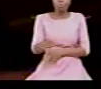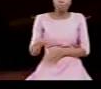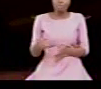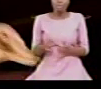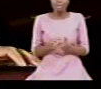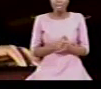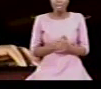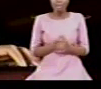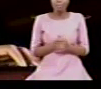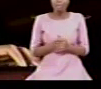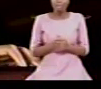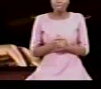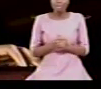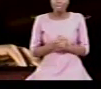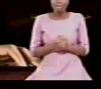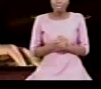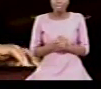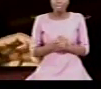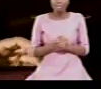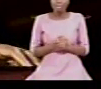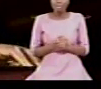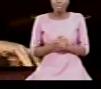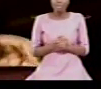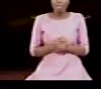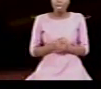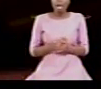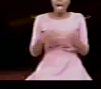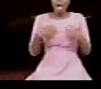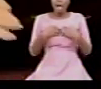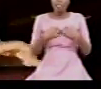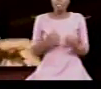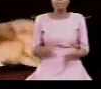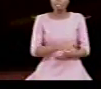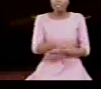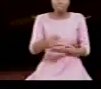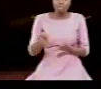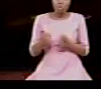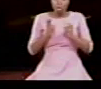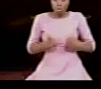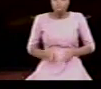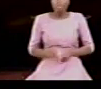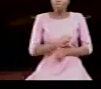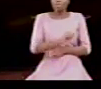itself sows. Animal sows. Human sows. So